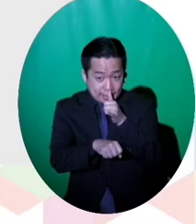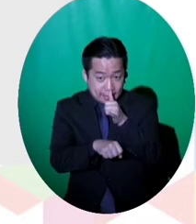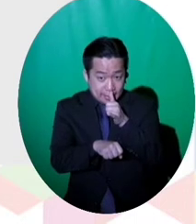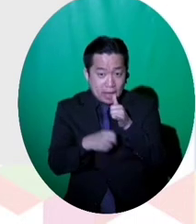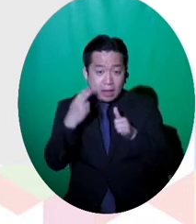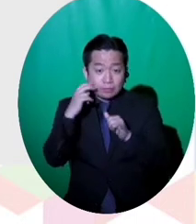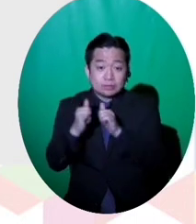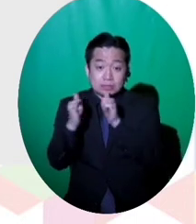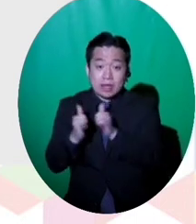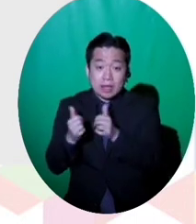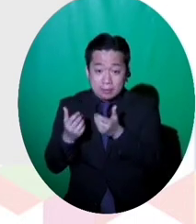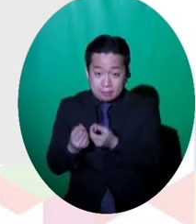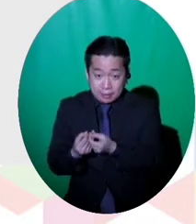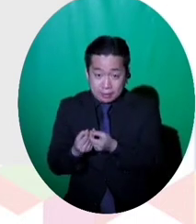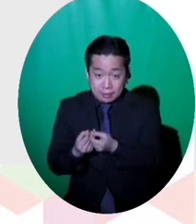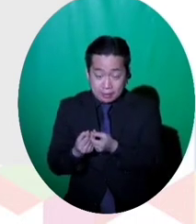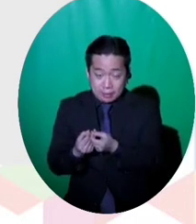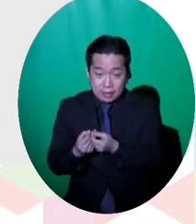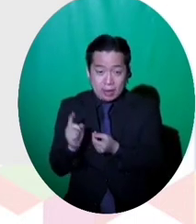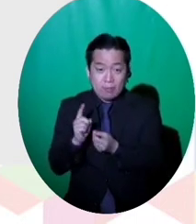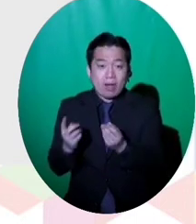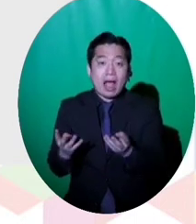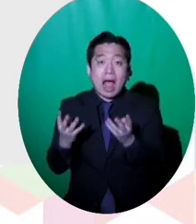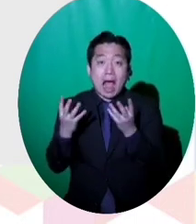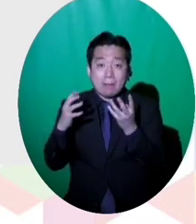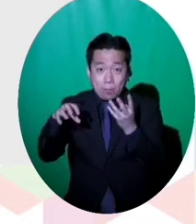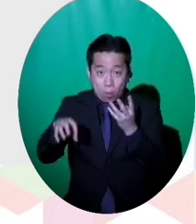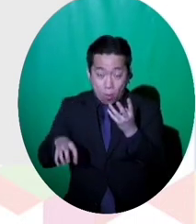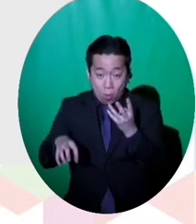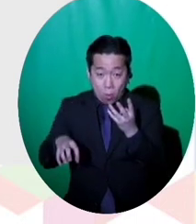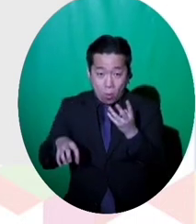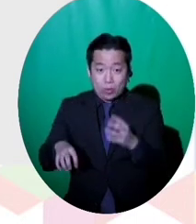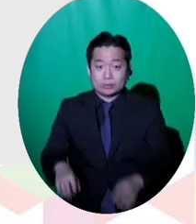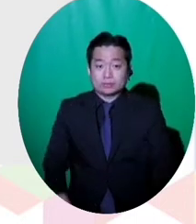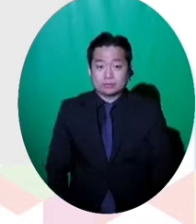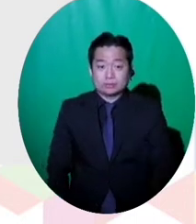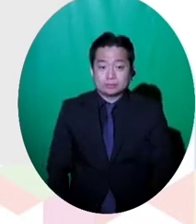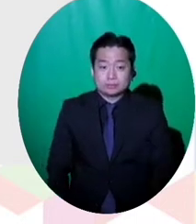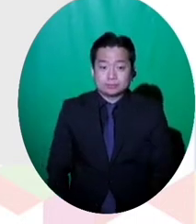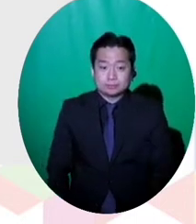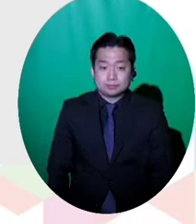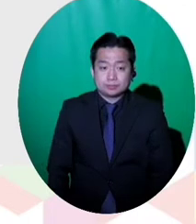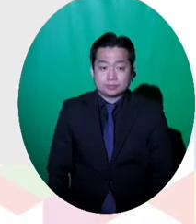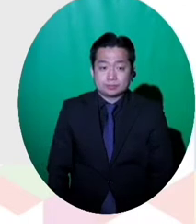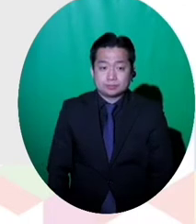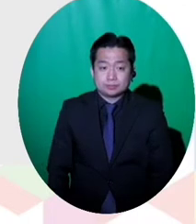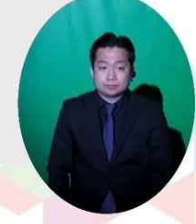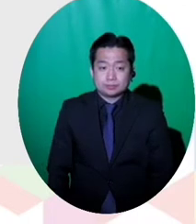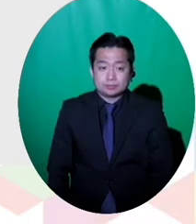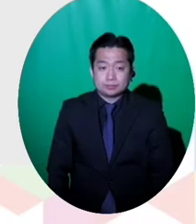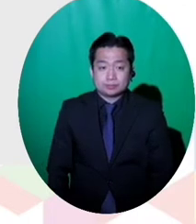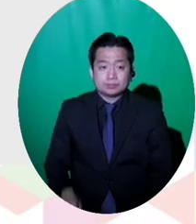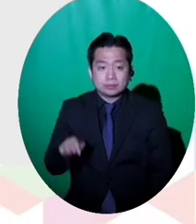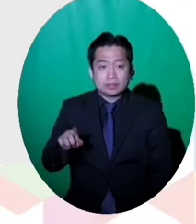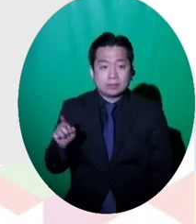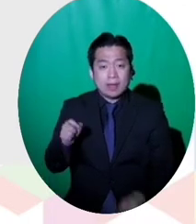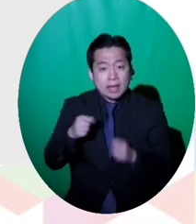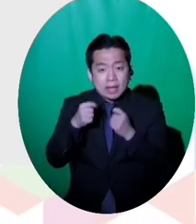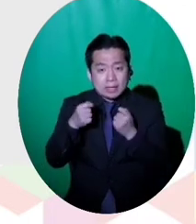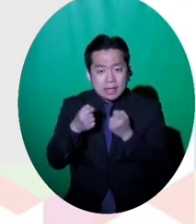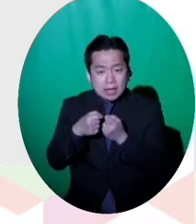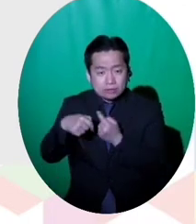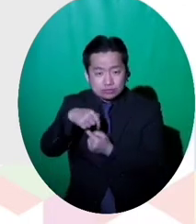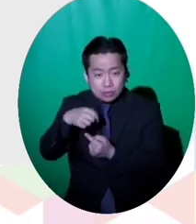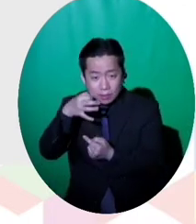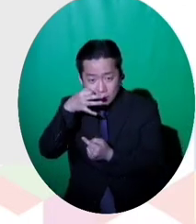It goes throughout using the state to find sources for greater and greater wealth. The end result of this is